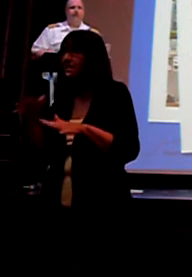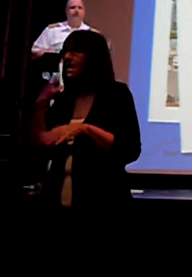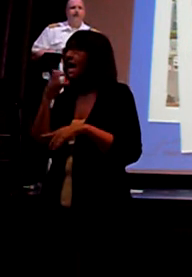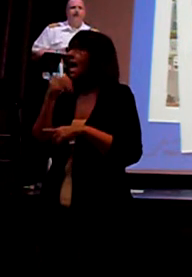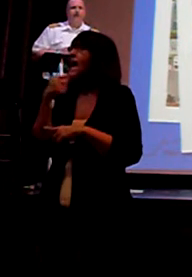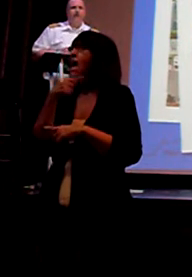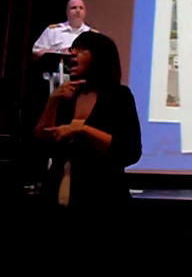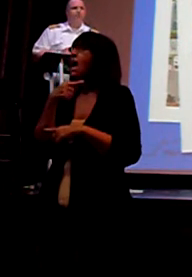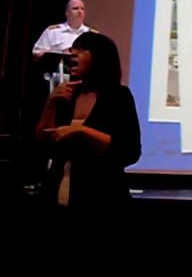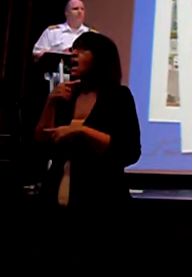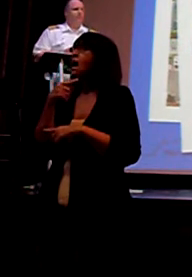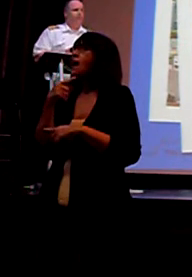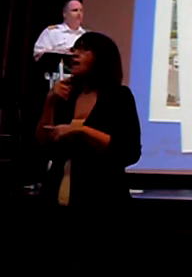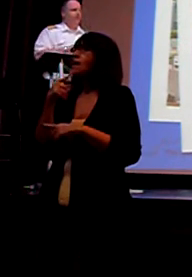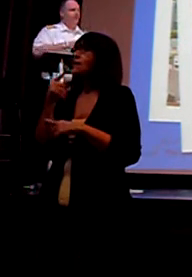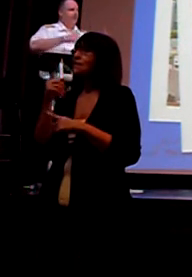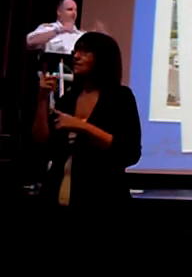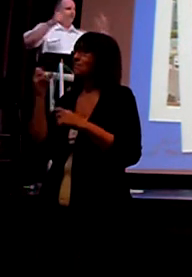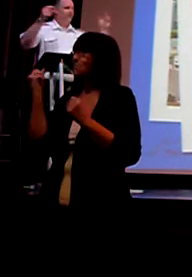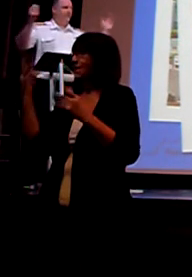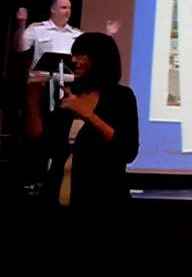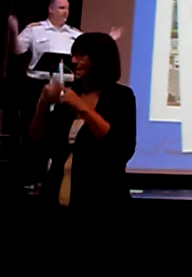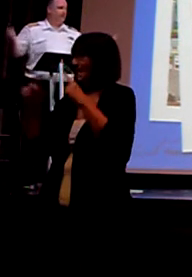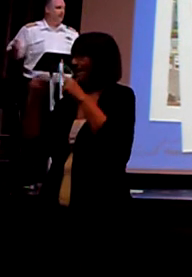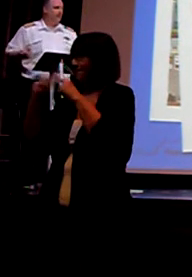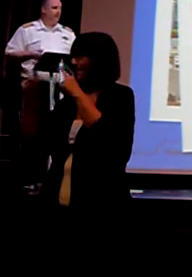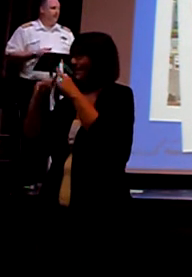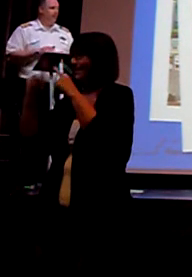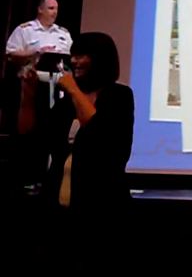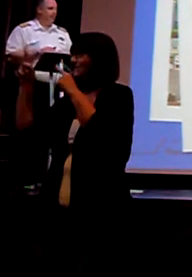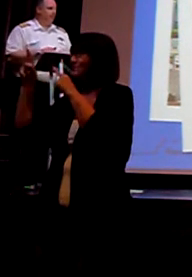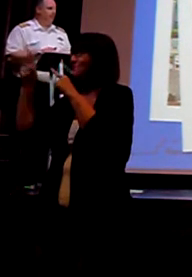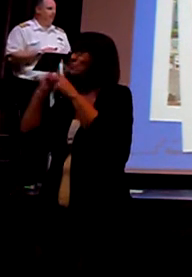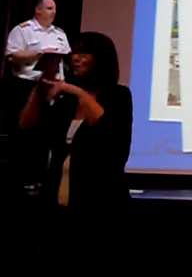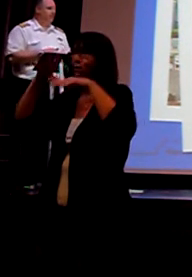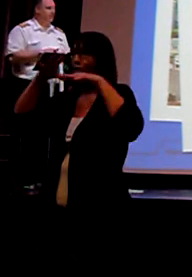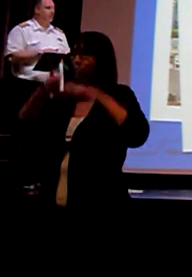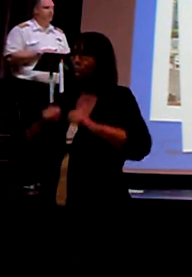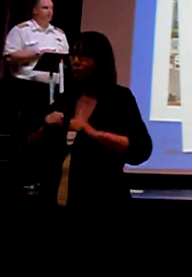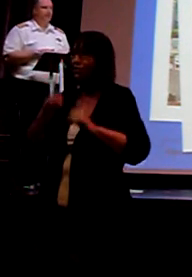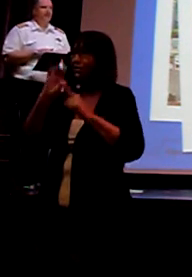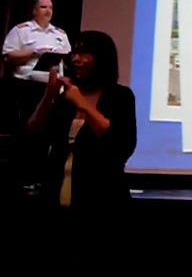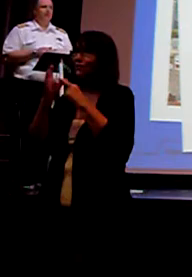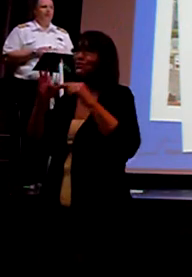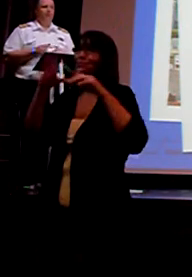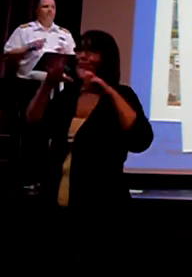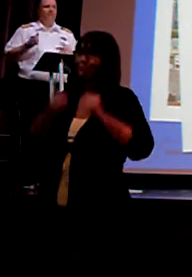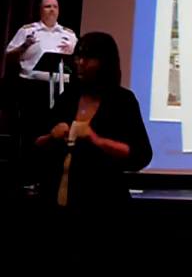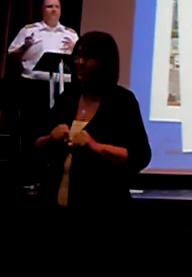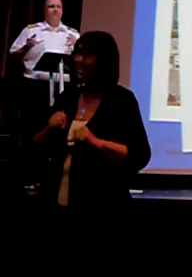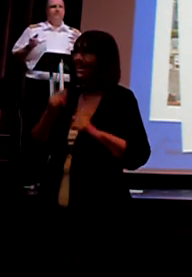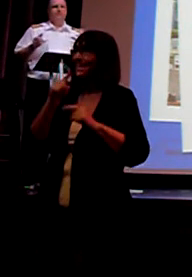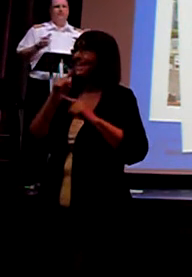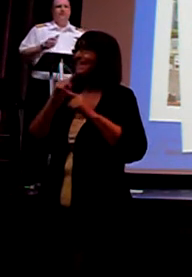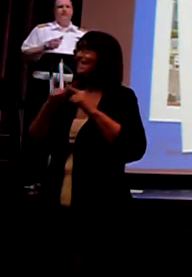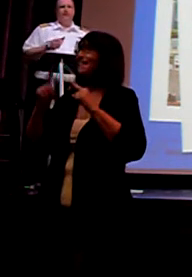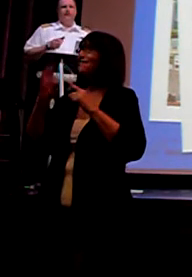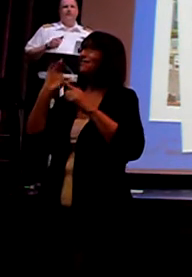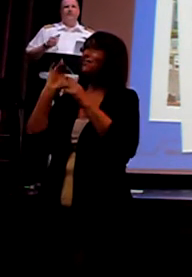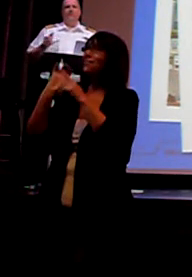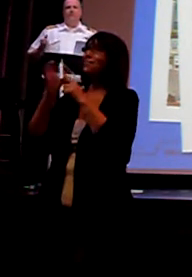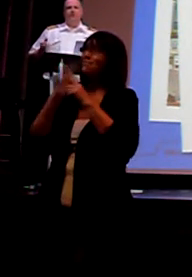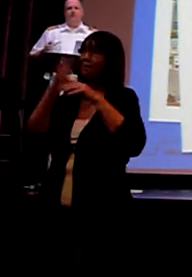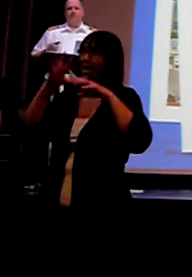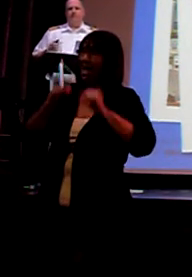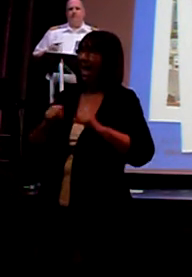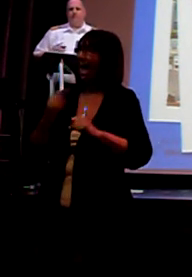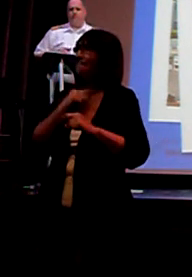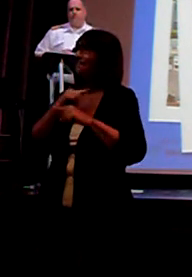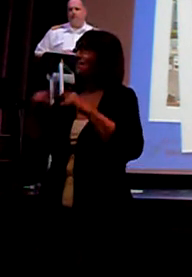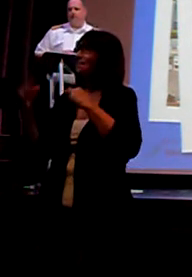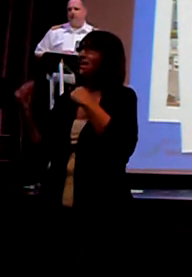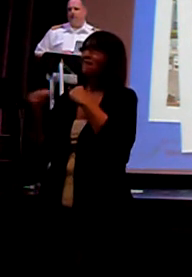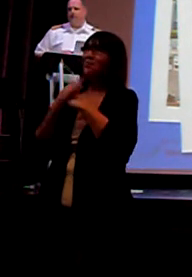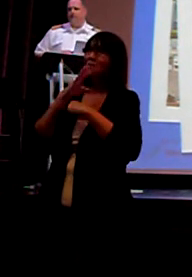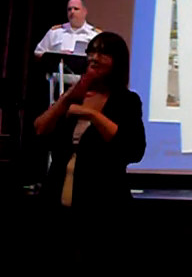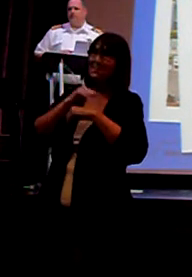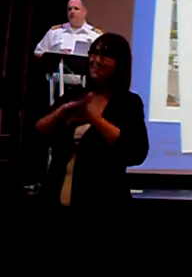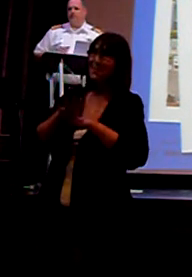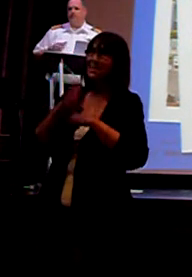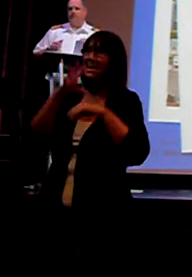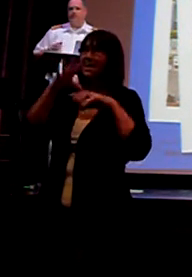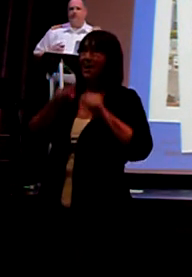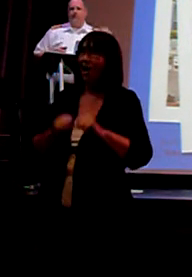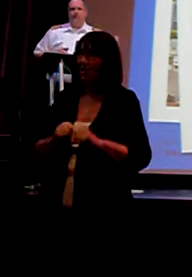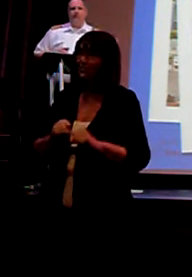been conquered by a lot of different cultures, so it has a lot of different influences that